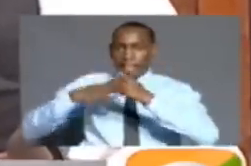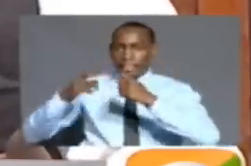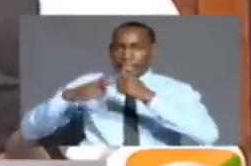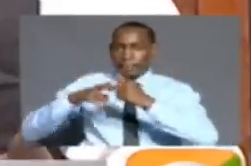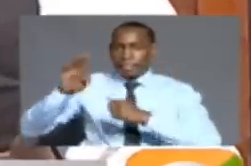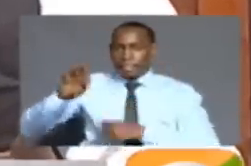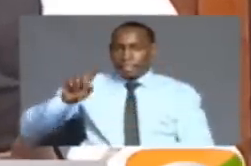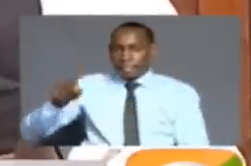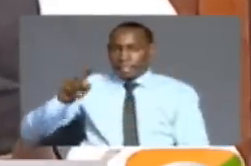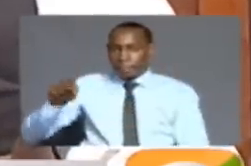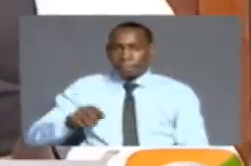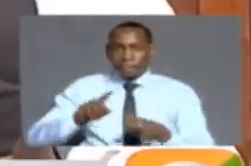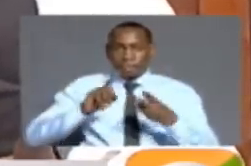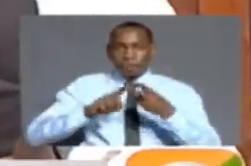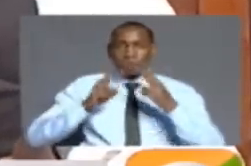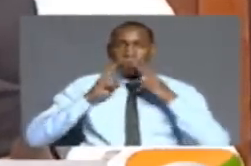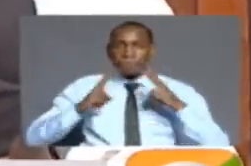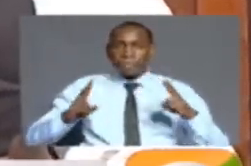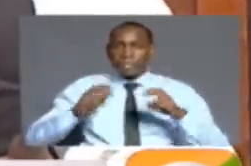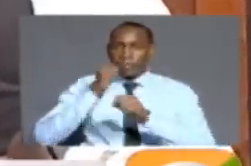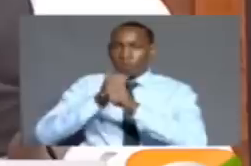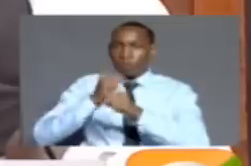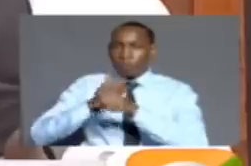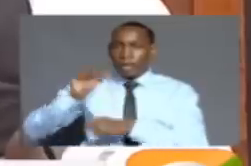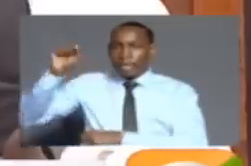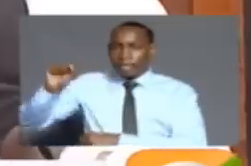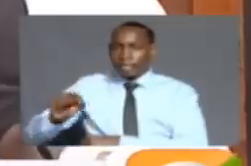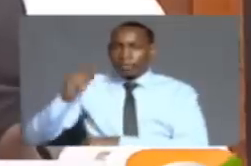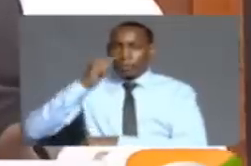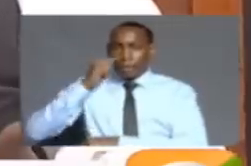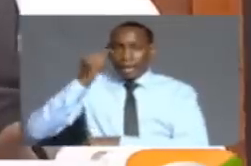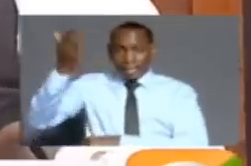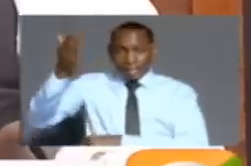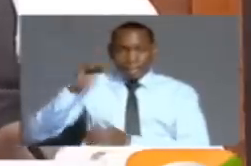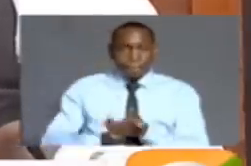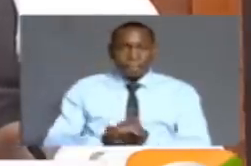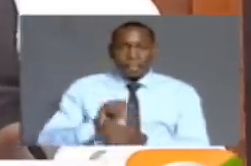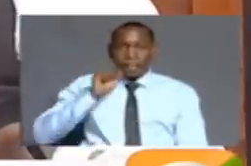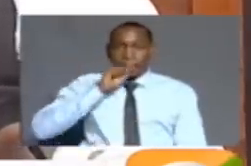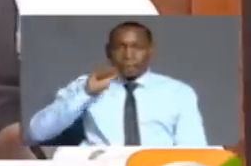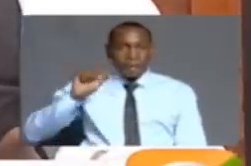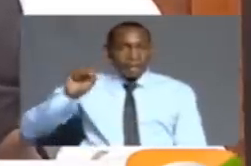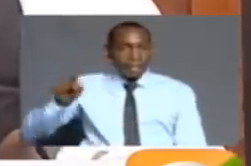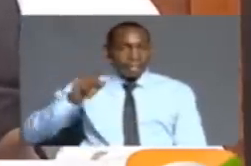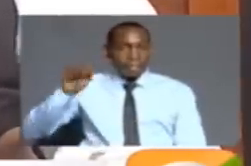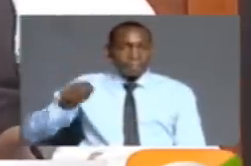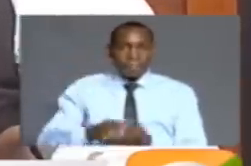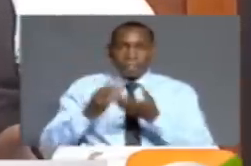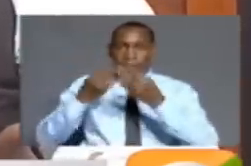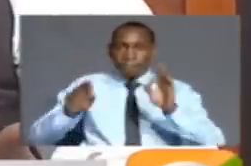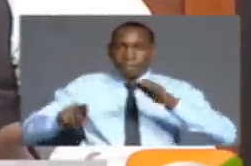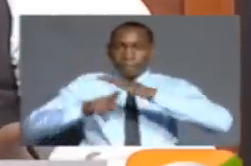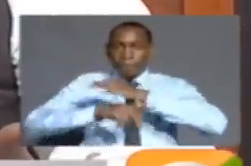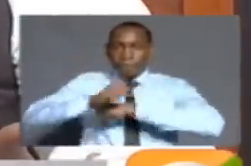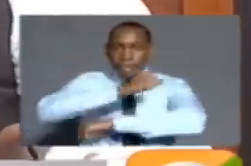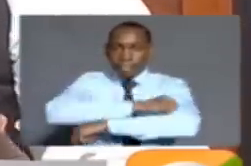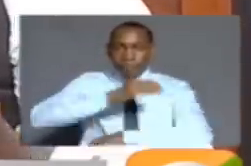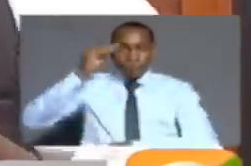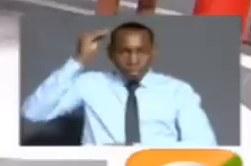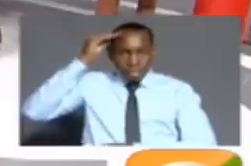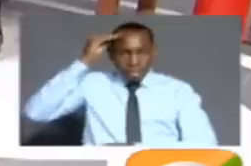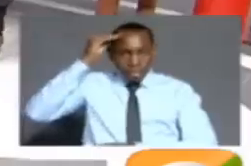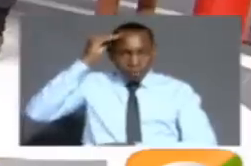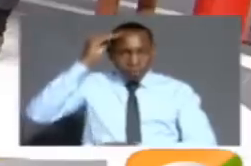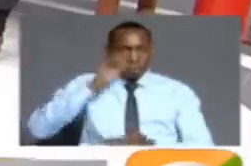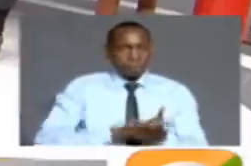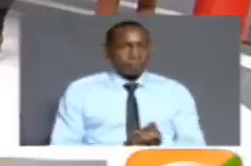million. Peacekeeping in Juba or South Sudan. 500 billion. Yes. Free primary school education.